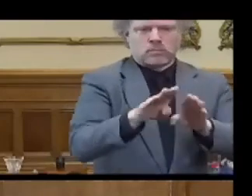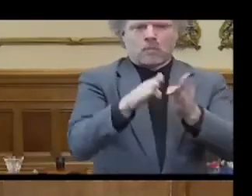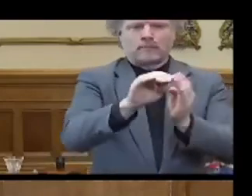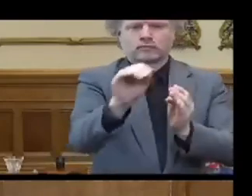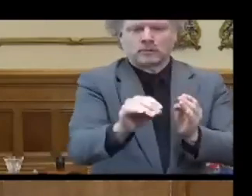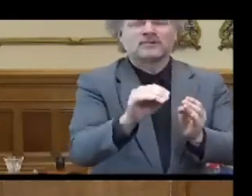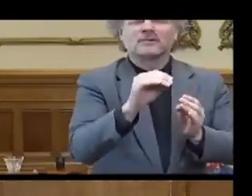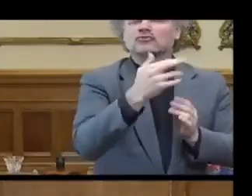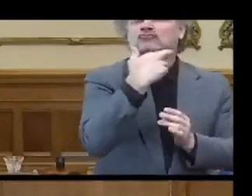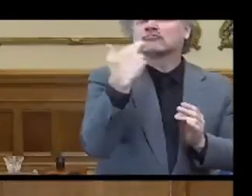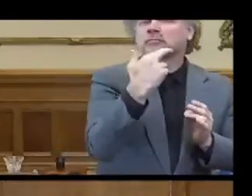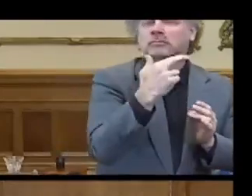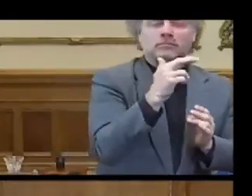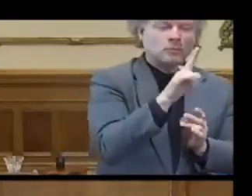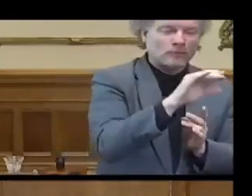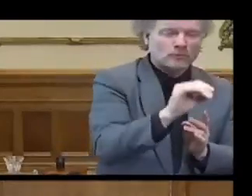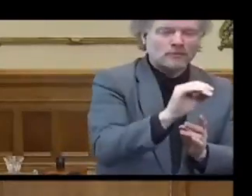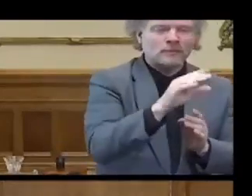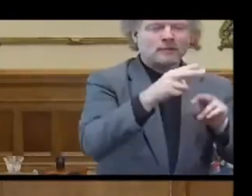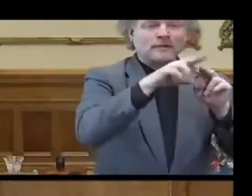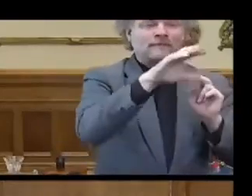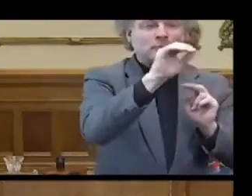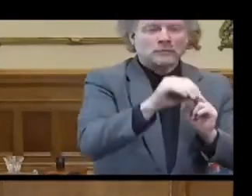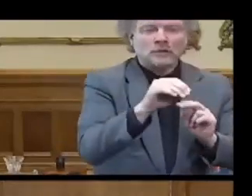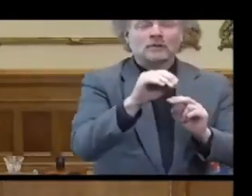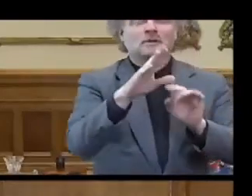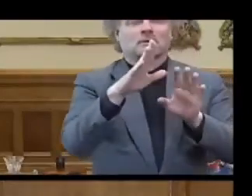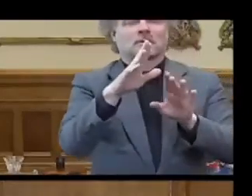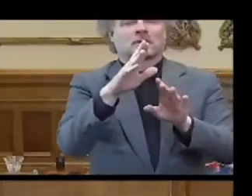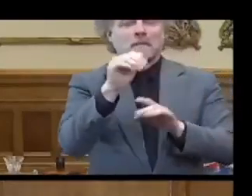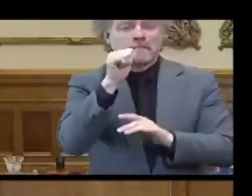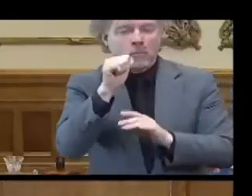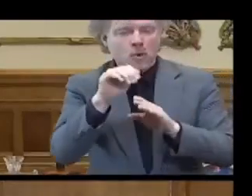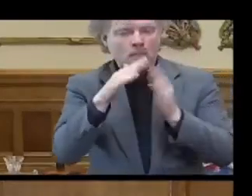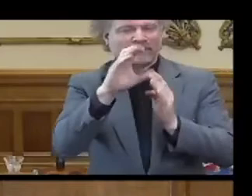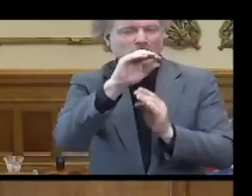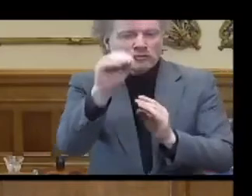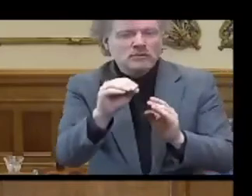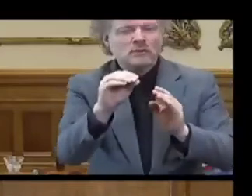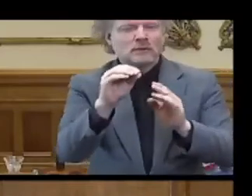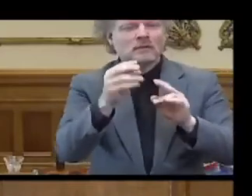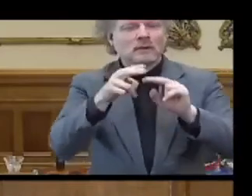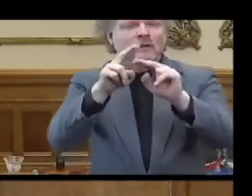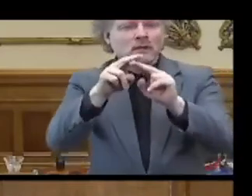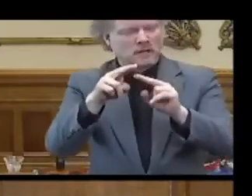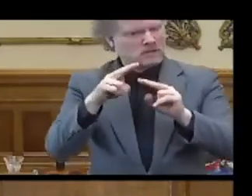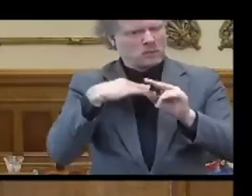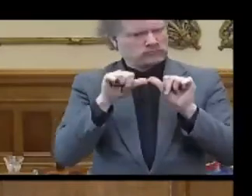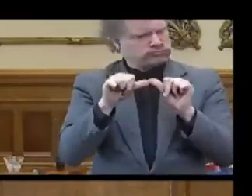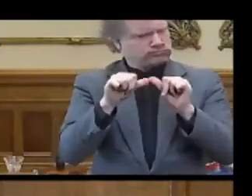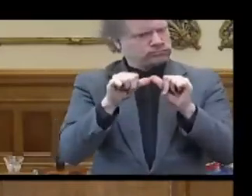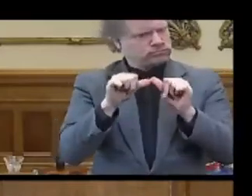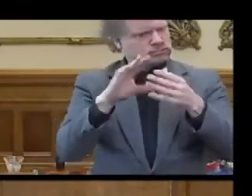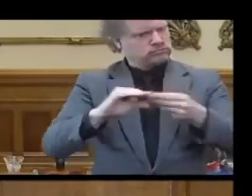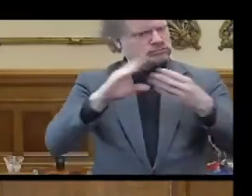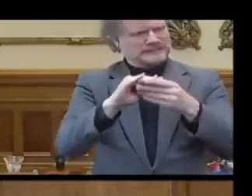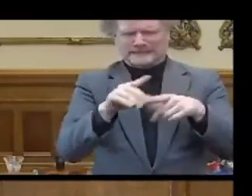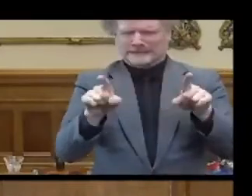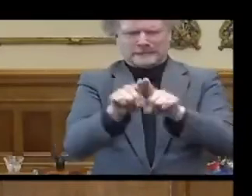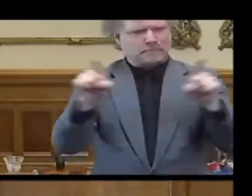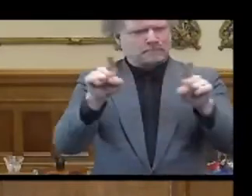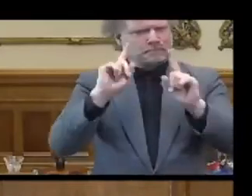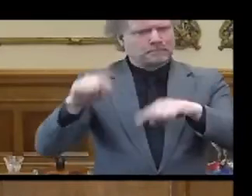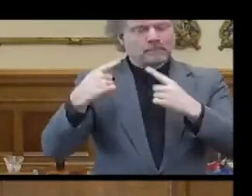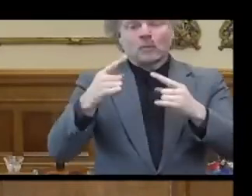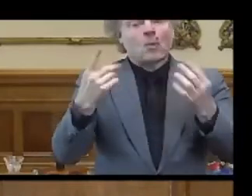to our restaurants and bars and other areas. And we've been very consistent in our message, and that is the protection